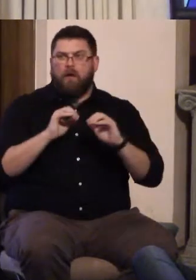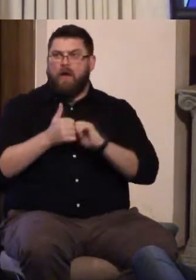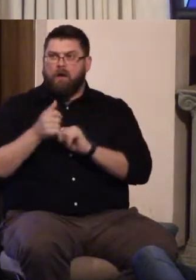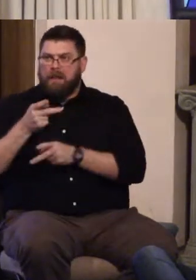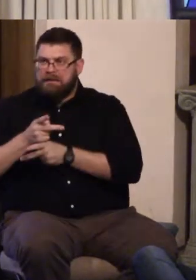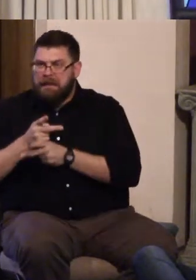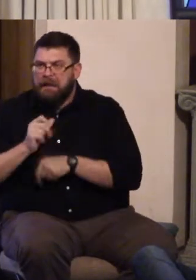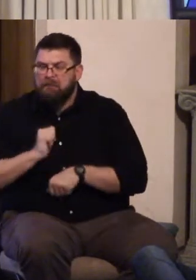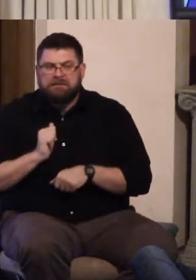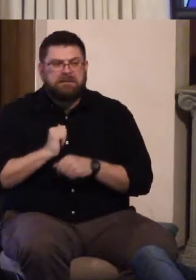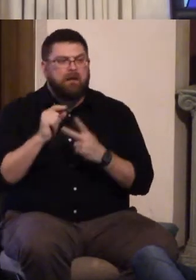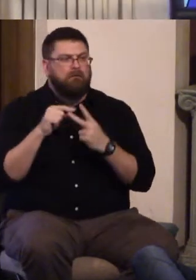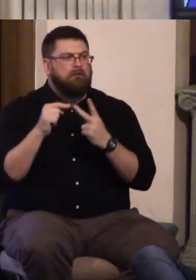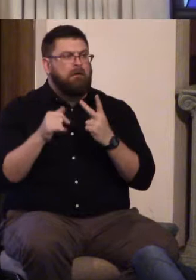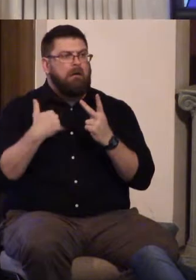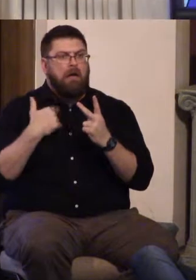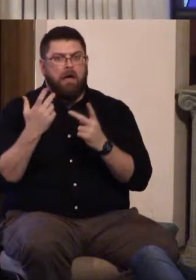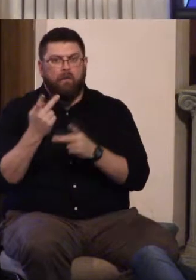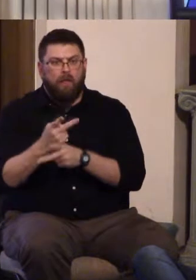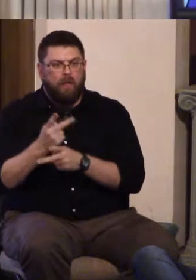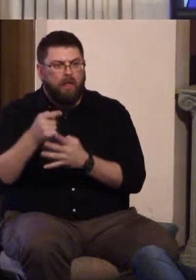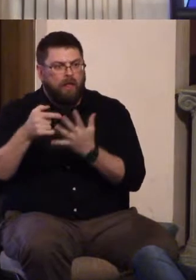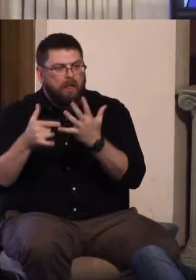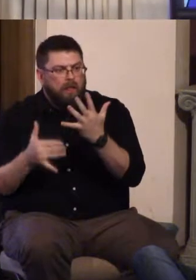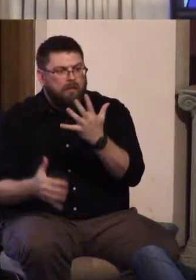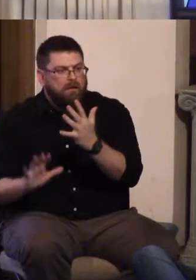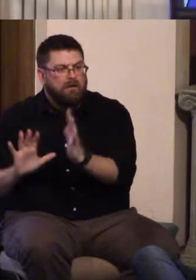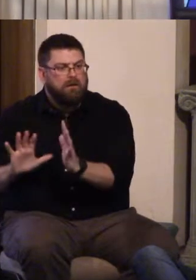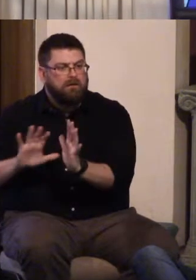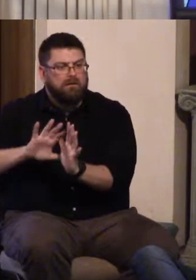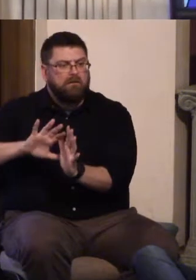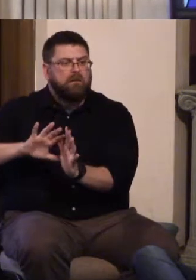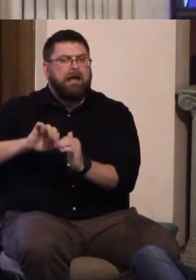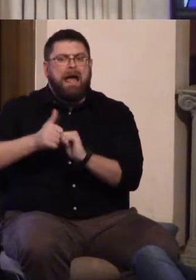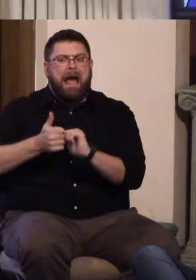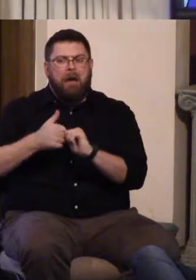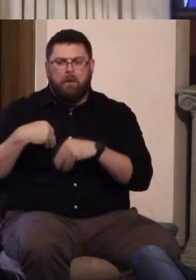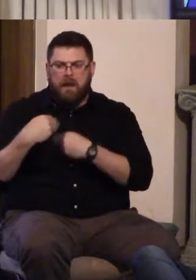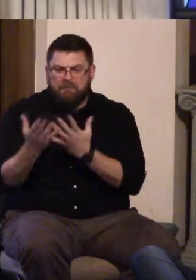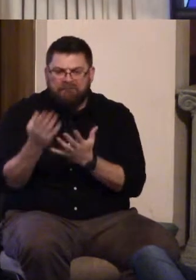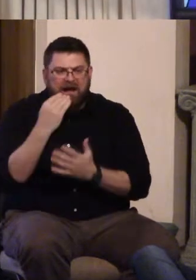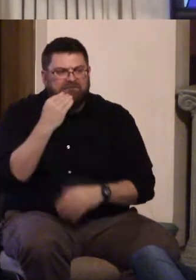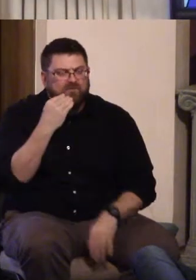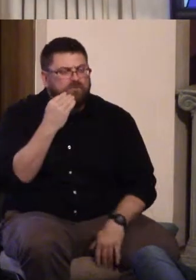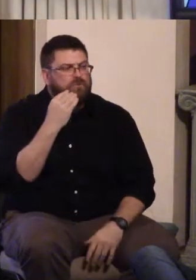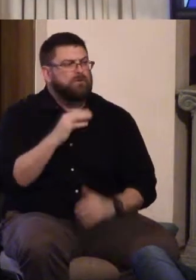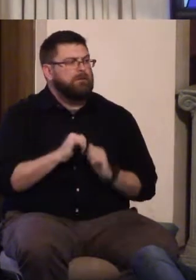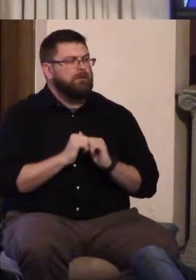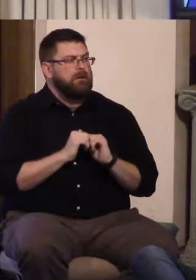are. Don't worry about how you're going to take care of yourself. Don't worry